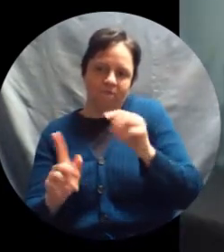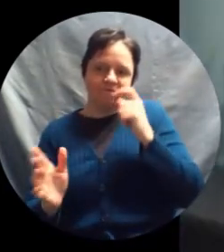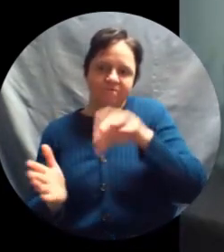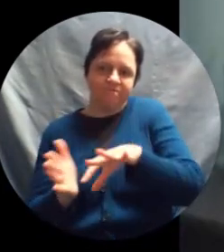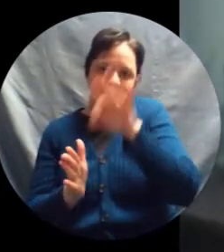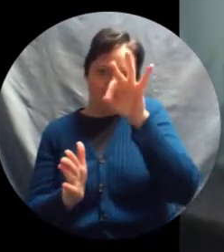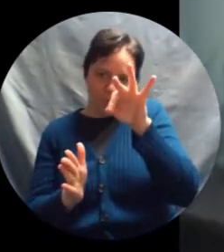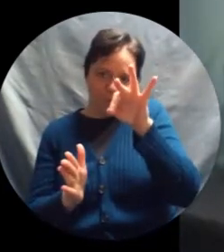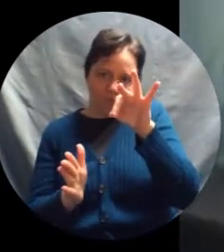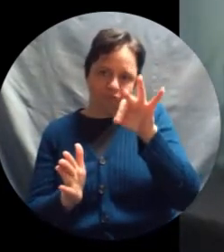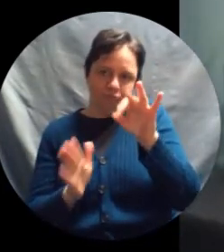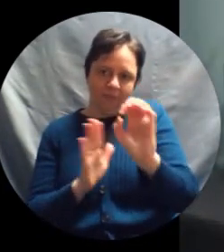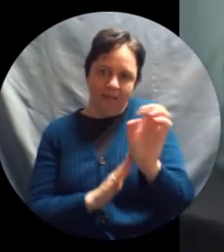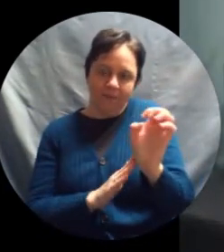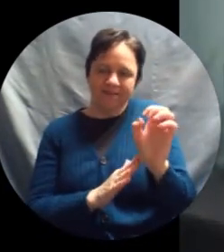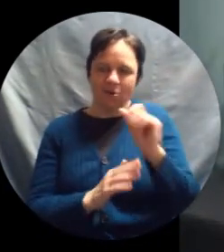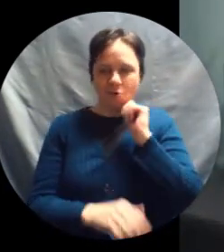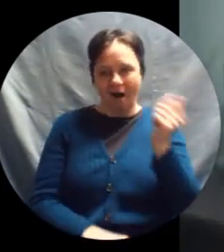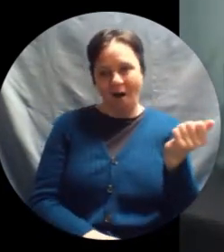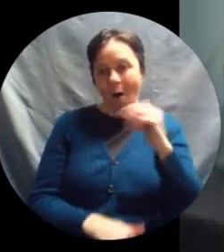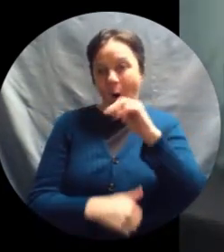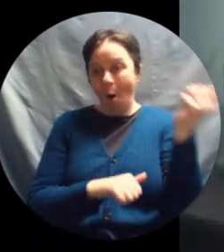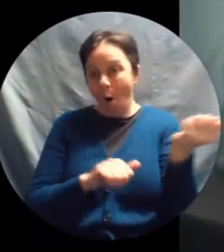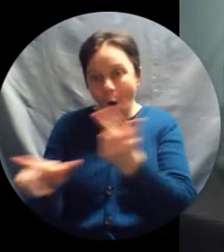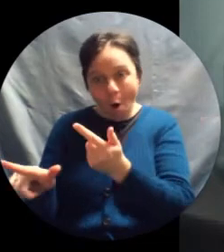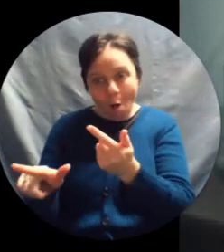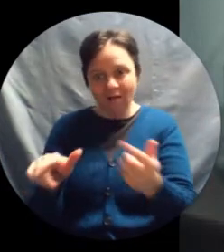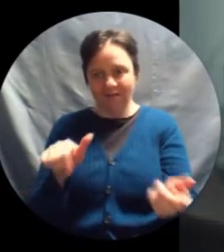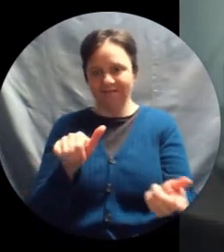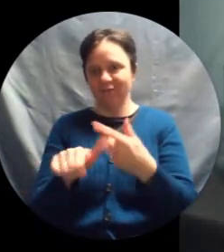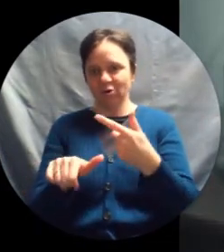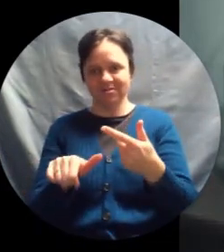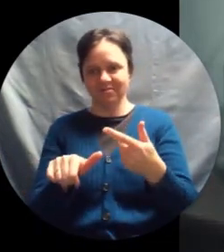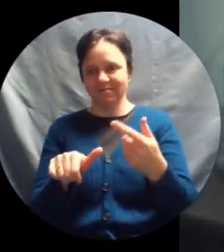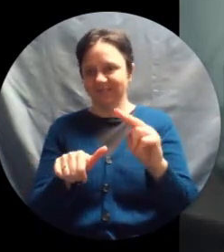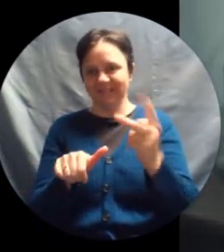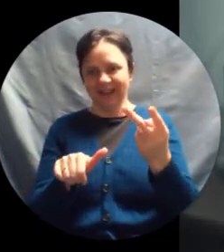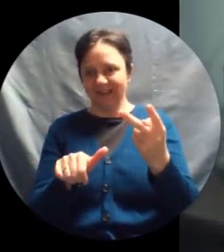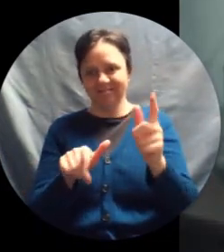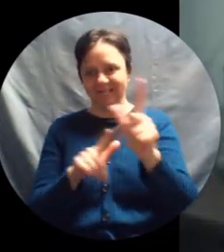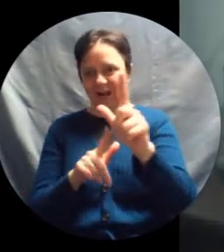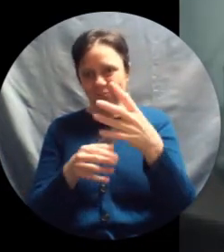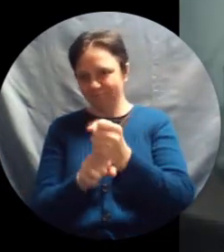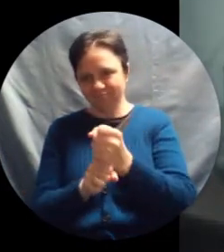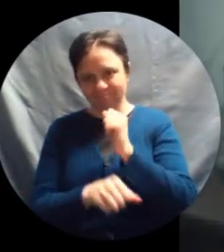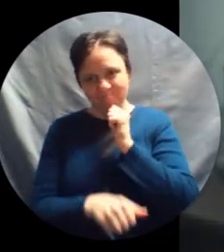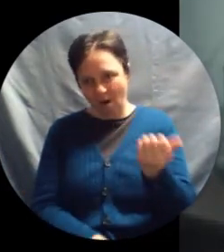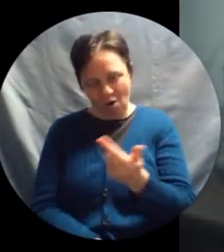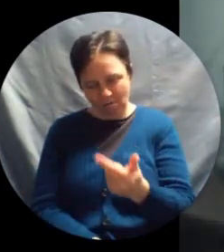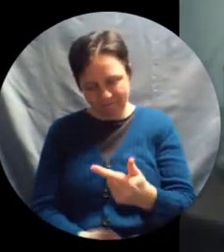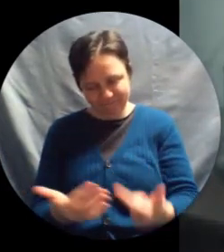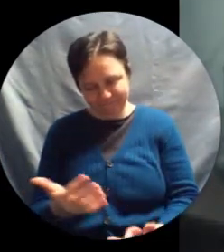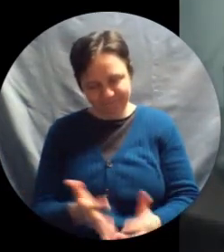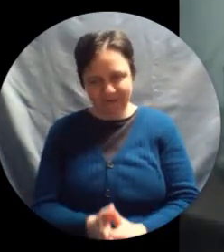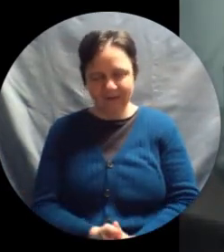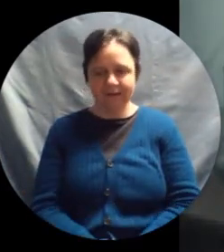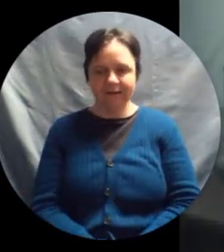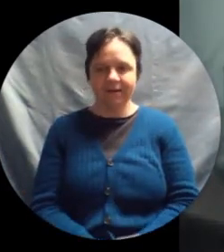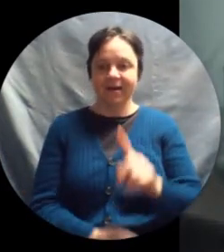as simple as, just identifying the first letter, because obviously multiple elements have the same first letter. So we can't just have,